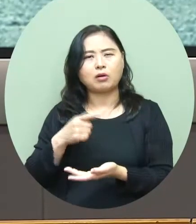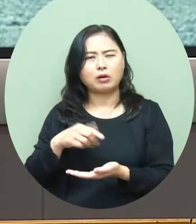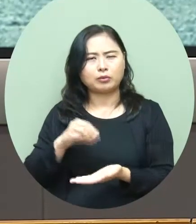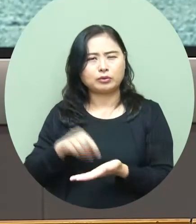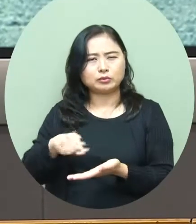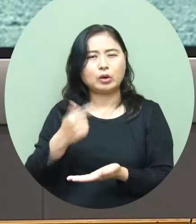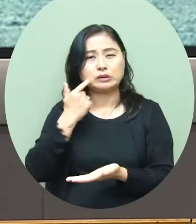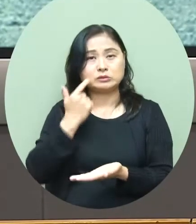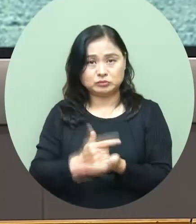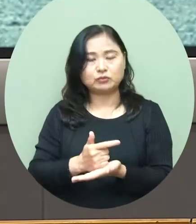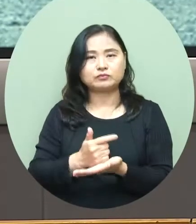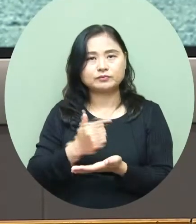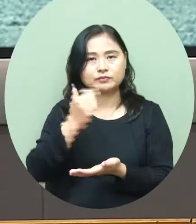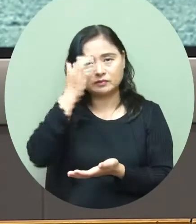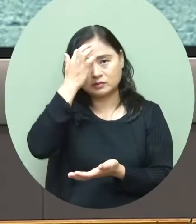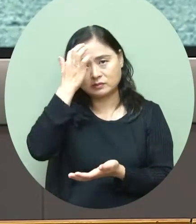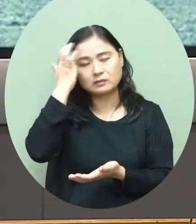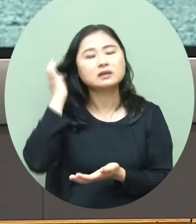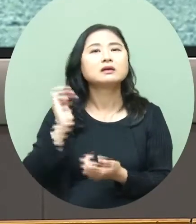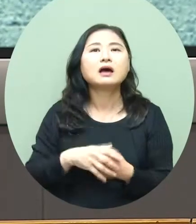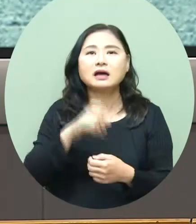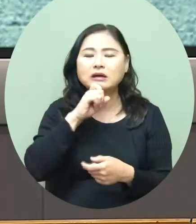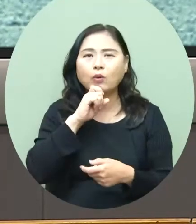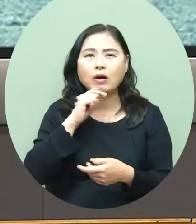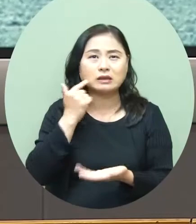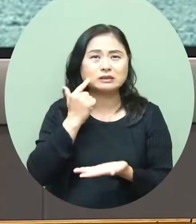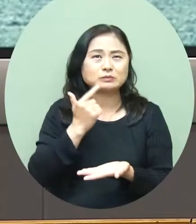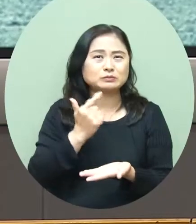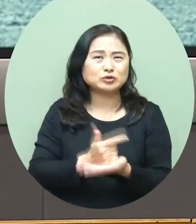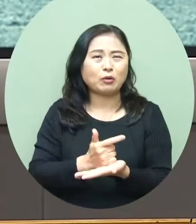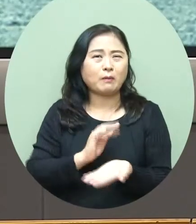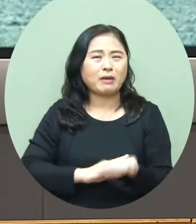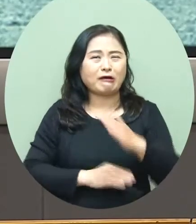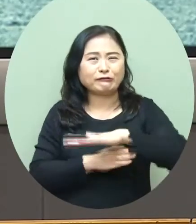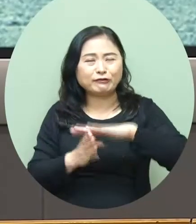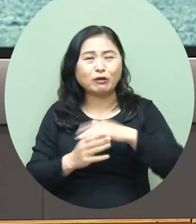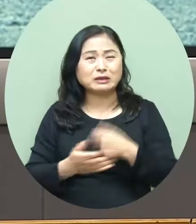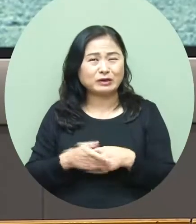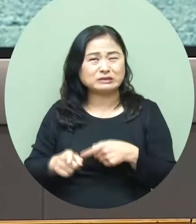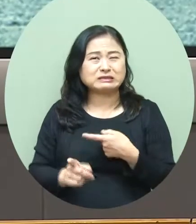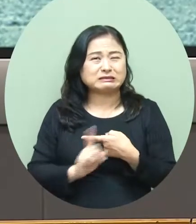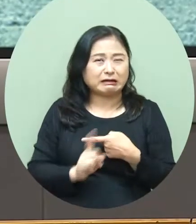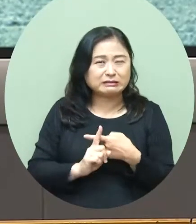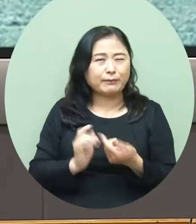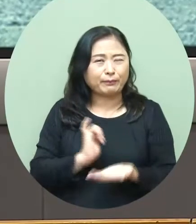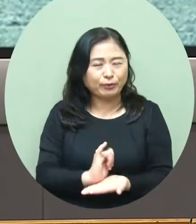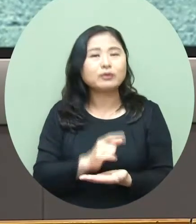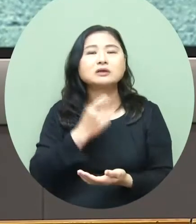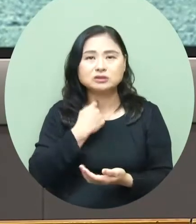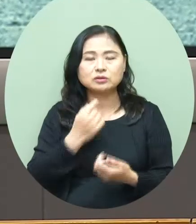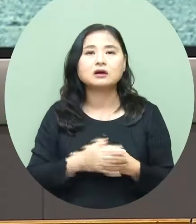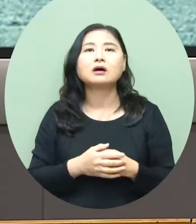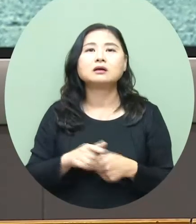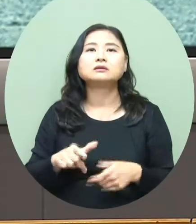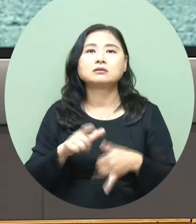Some clinicians have determined that some of the cases were serious cases. Some even required treatment at the intensive care unit as they